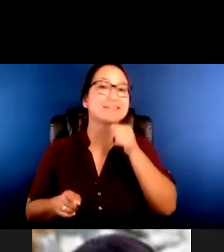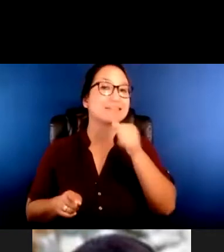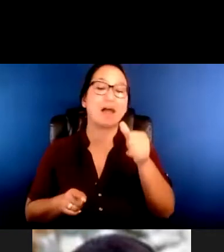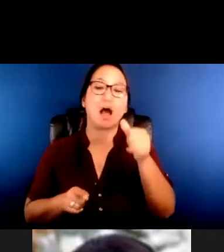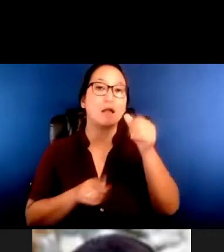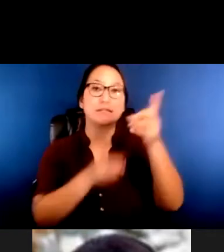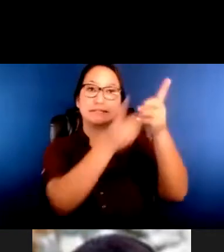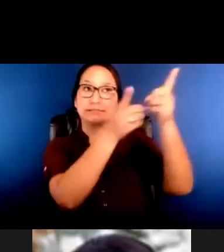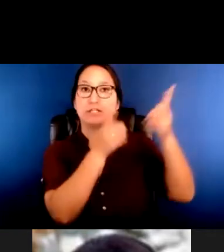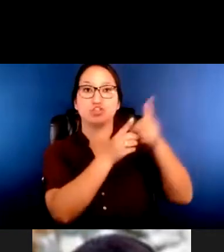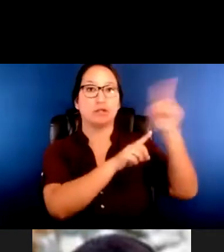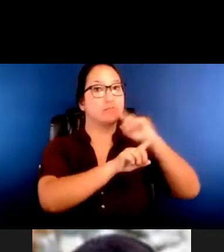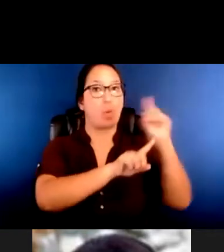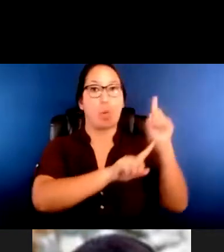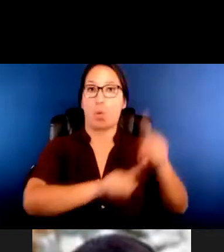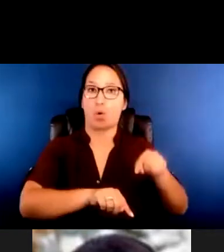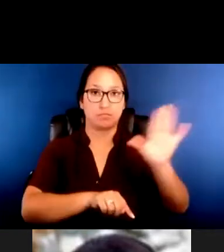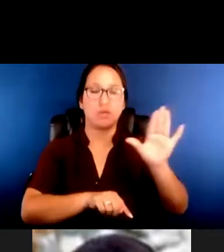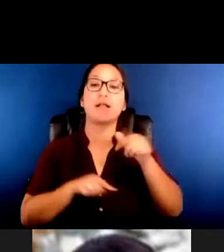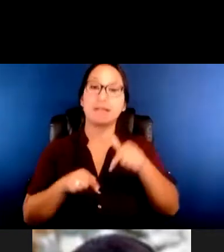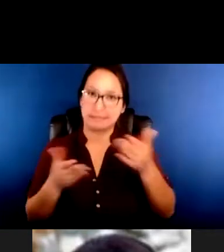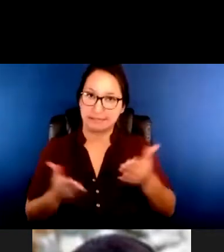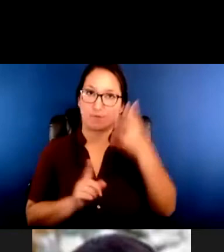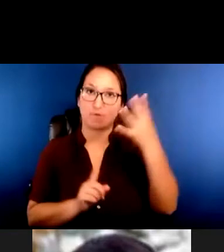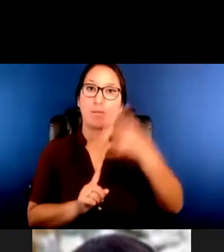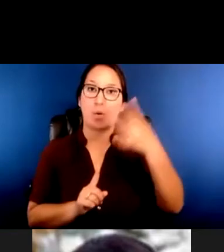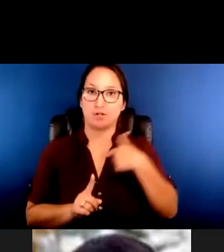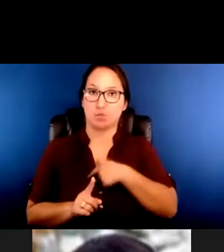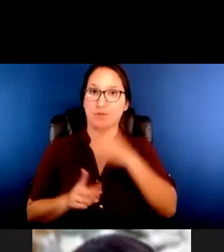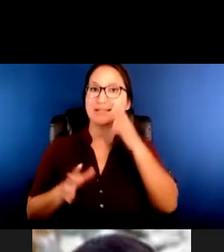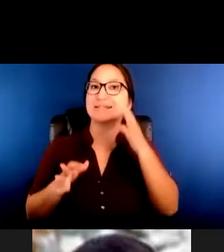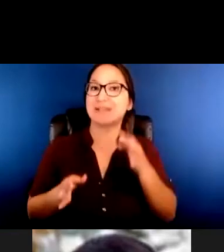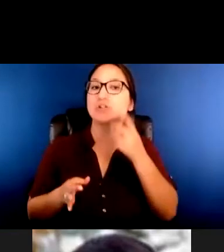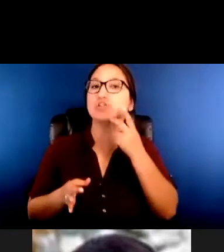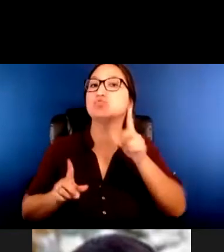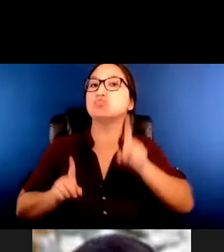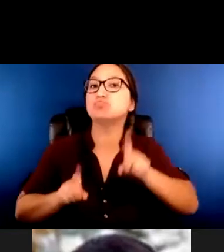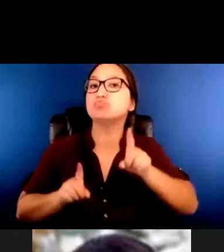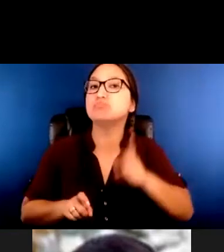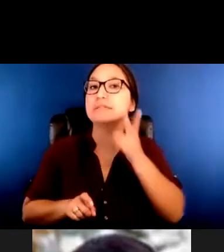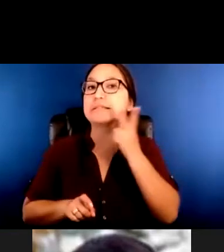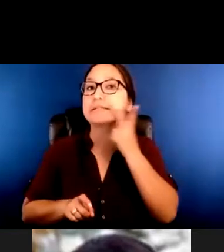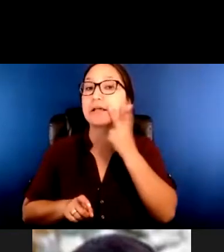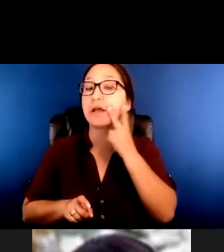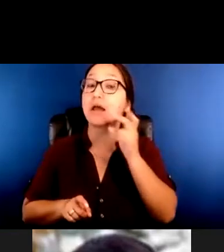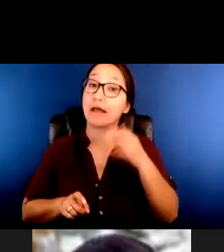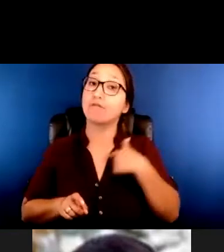respond to challenges and do pilots. So if we do go to something like that, we can be already ahead of the